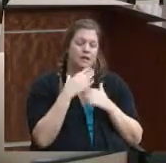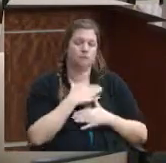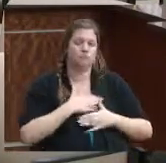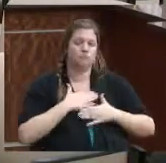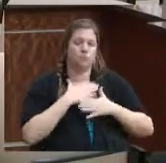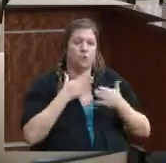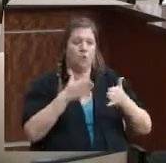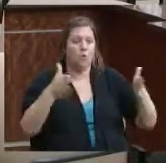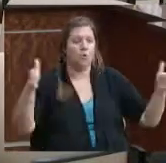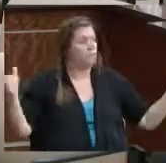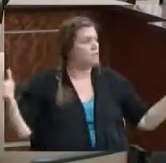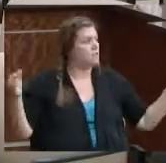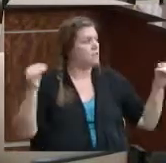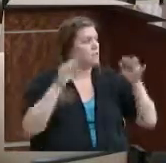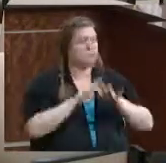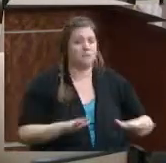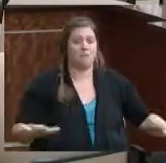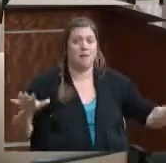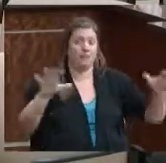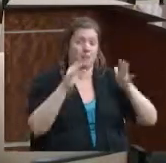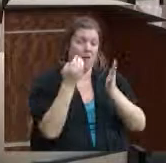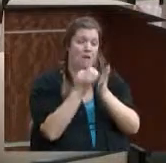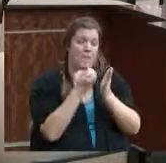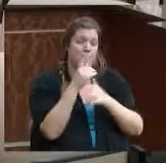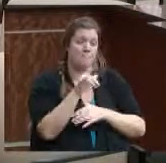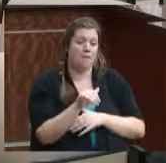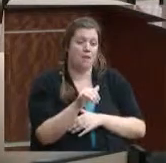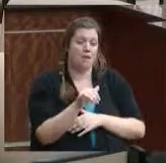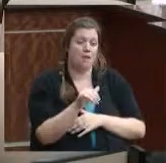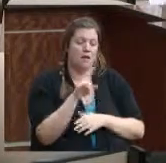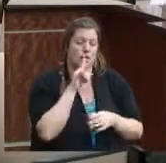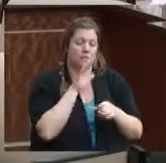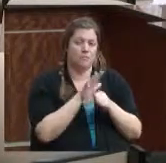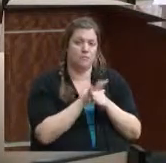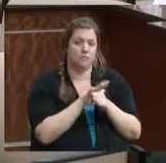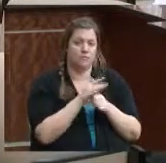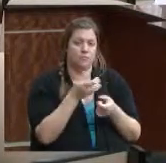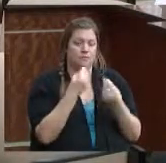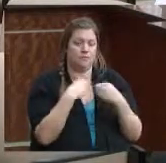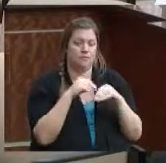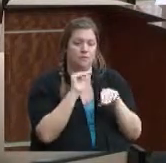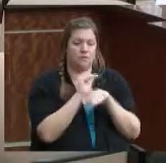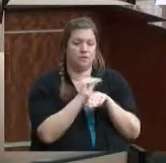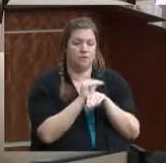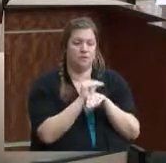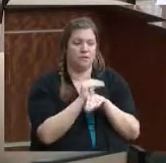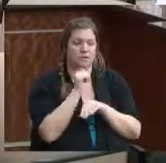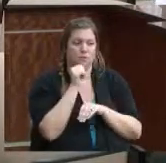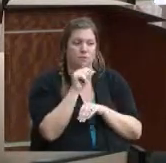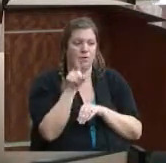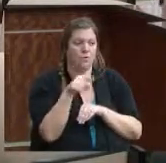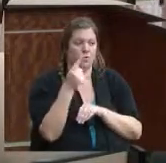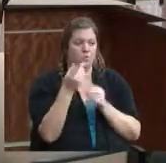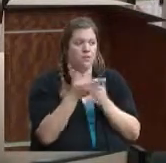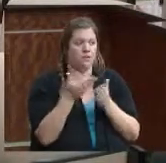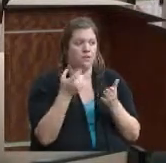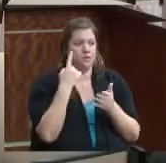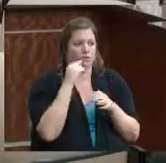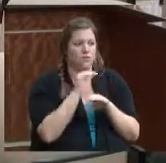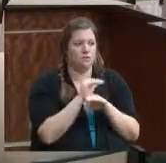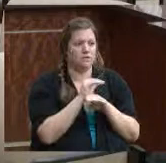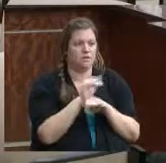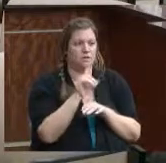enjoys open spaces, as been evidenced by the proclamations that were given this evening. We're not only here for us,